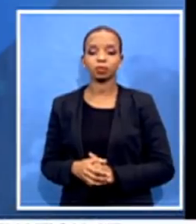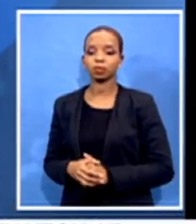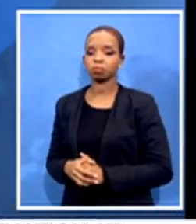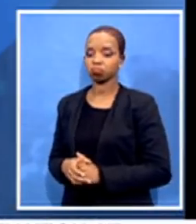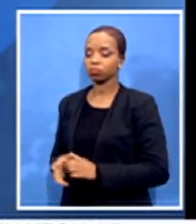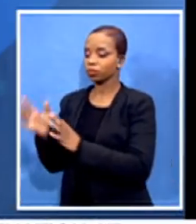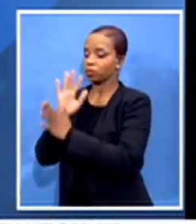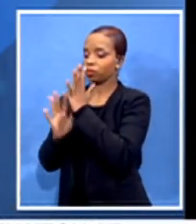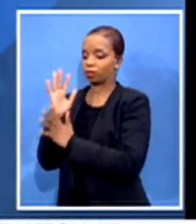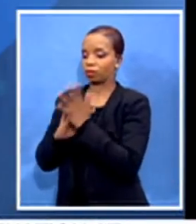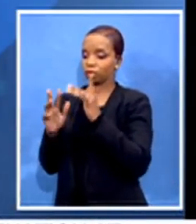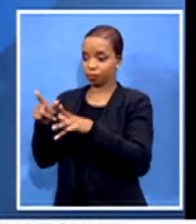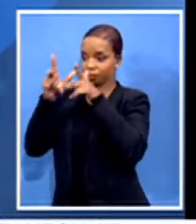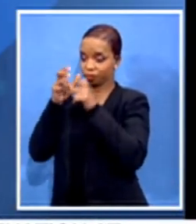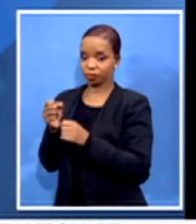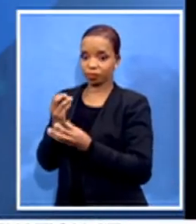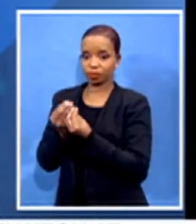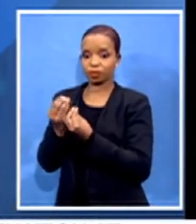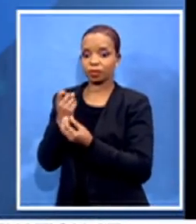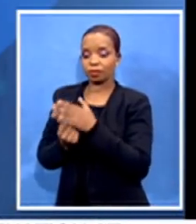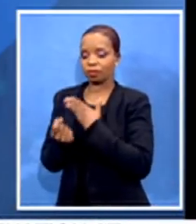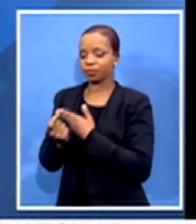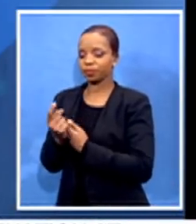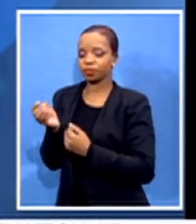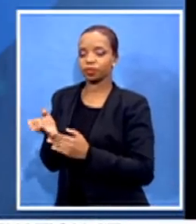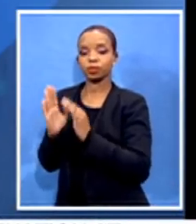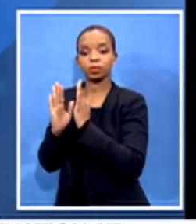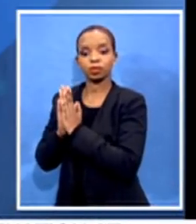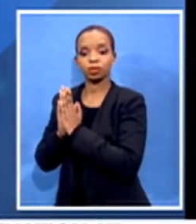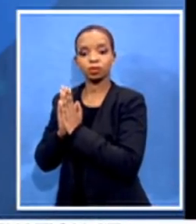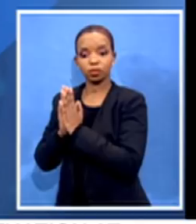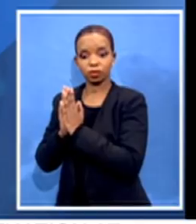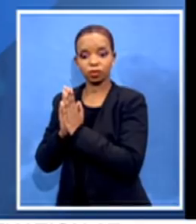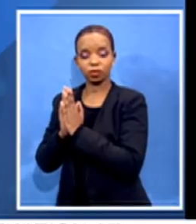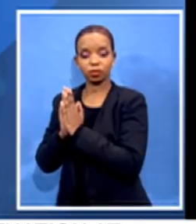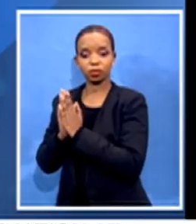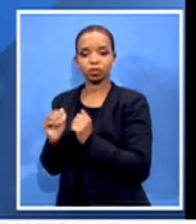in fact just behind the tape there, 5 fatalities, those from your parents' church.